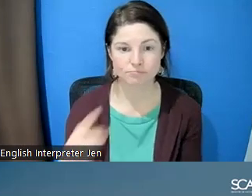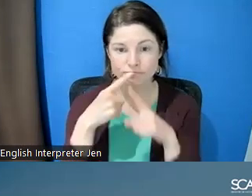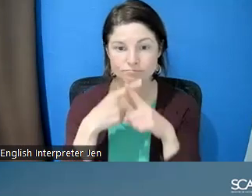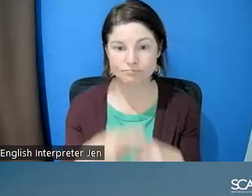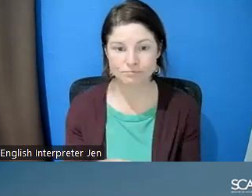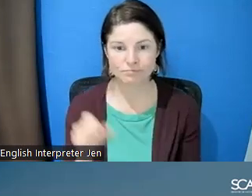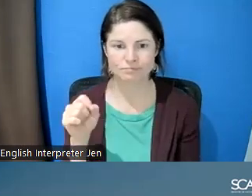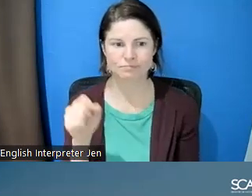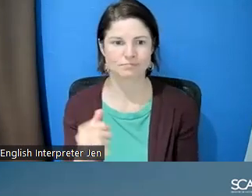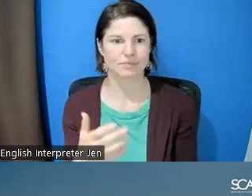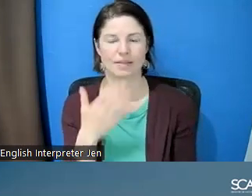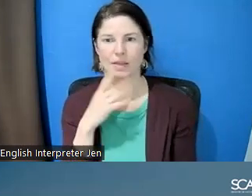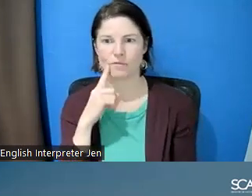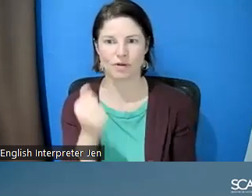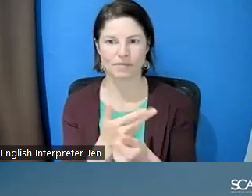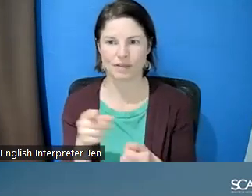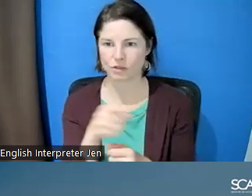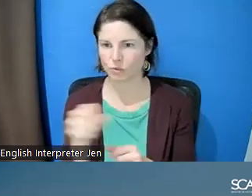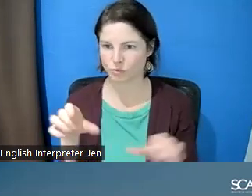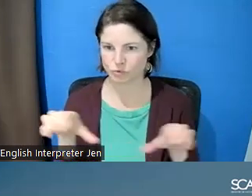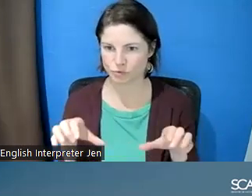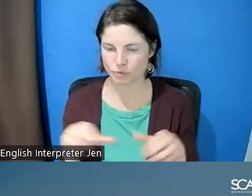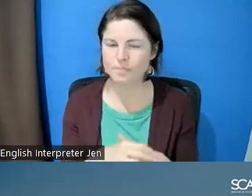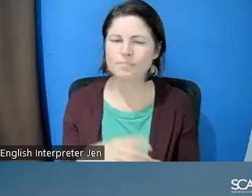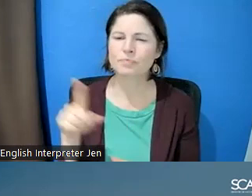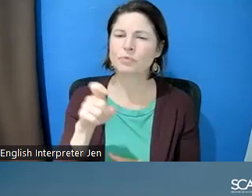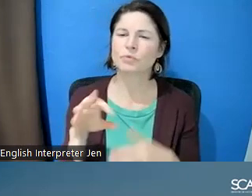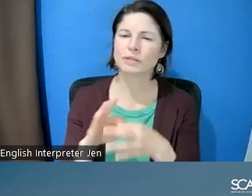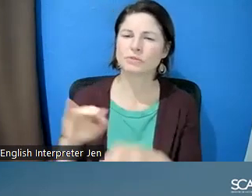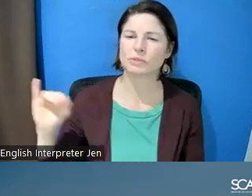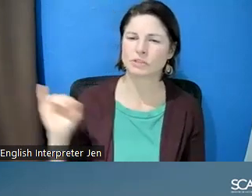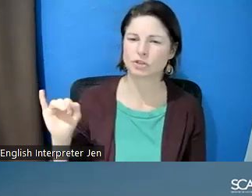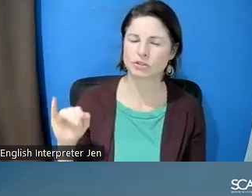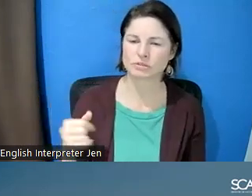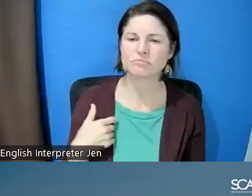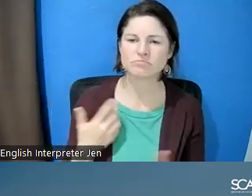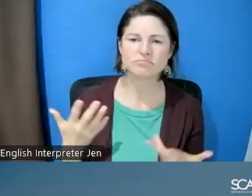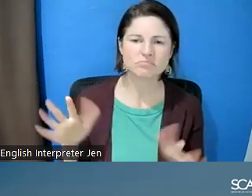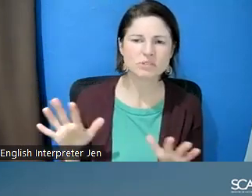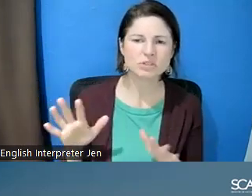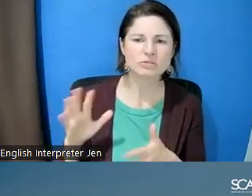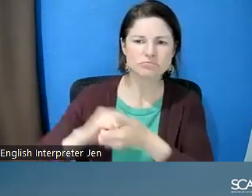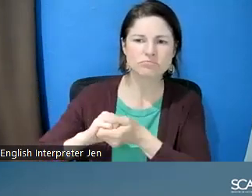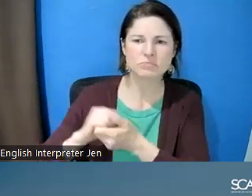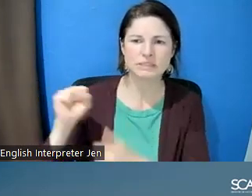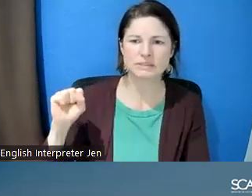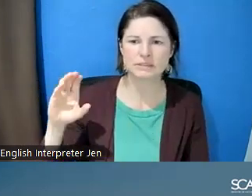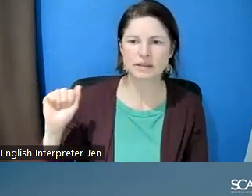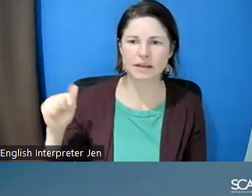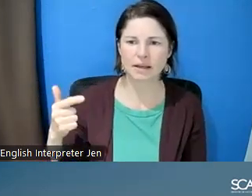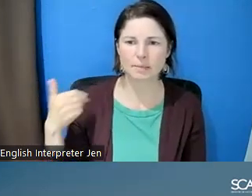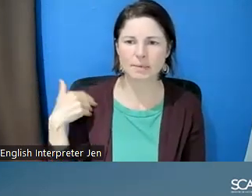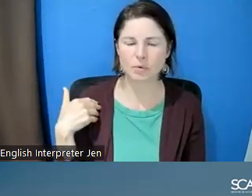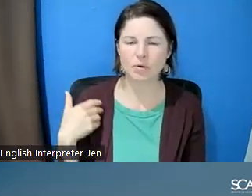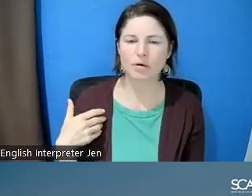do. My question was based around the insurance. I've done SCAG before and I didn't see the dollar